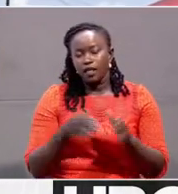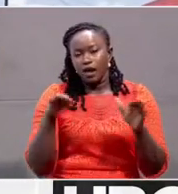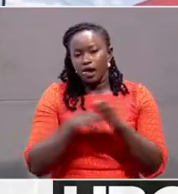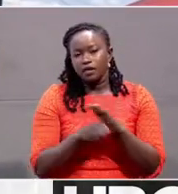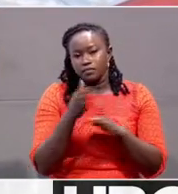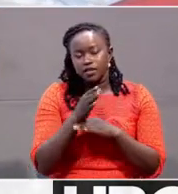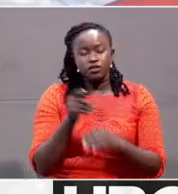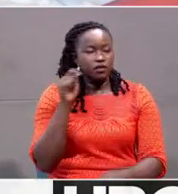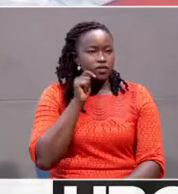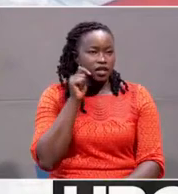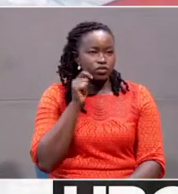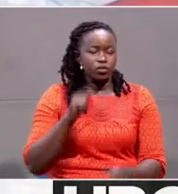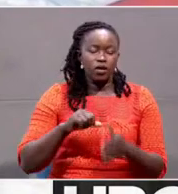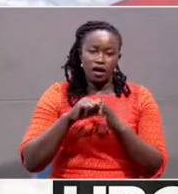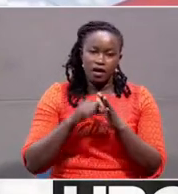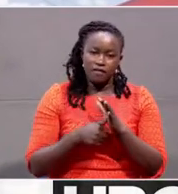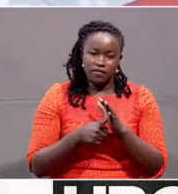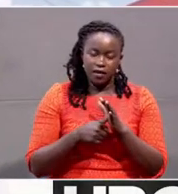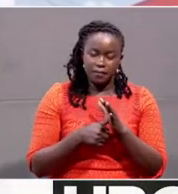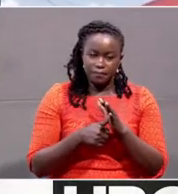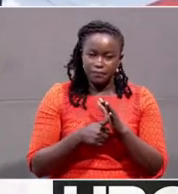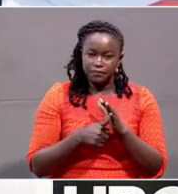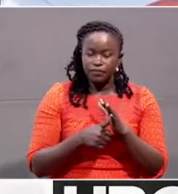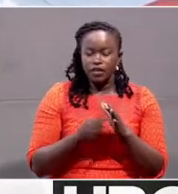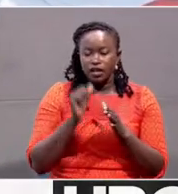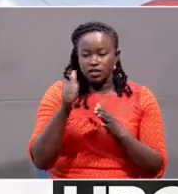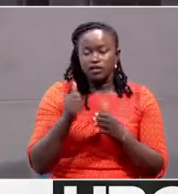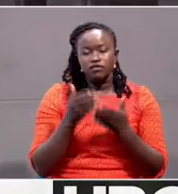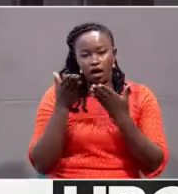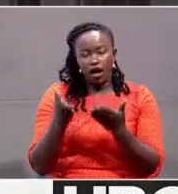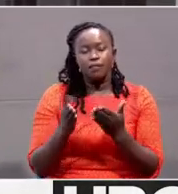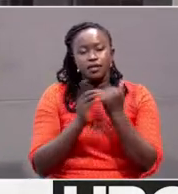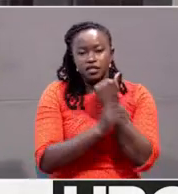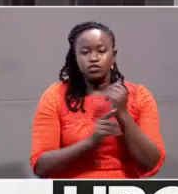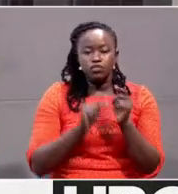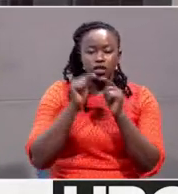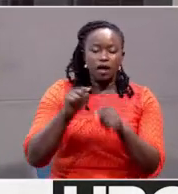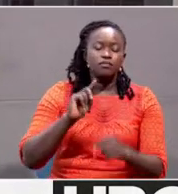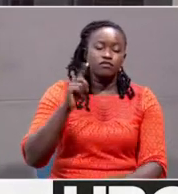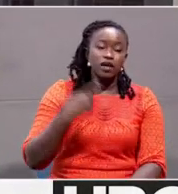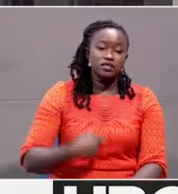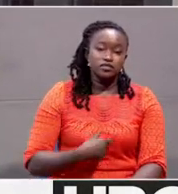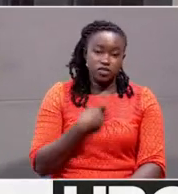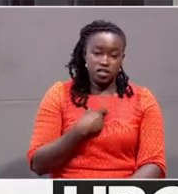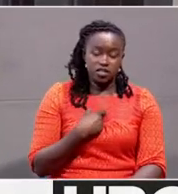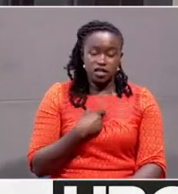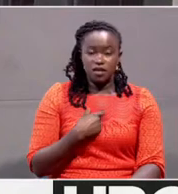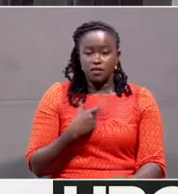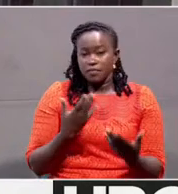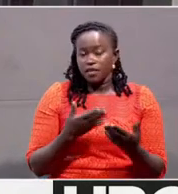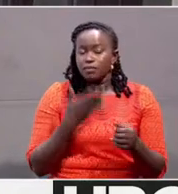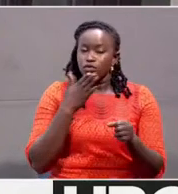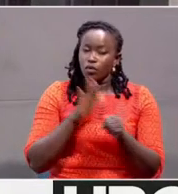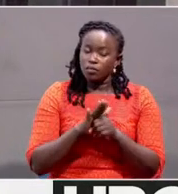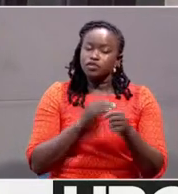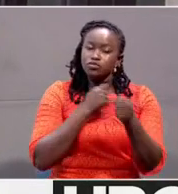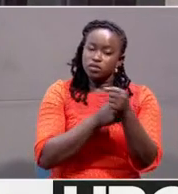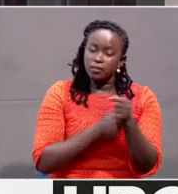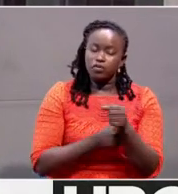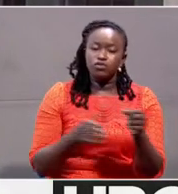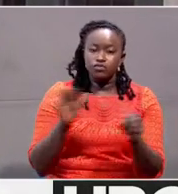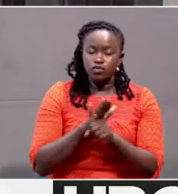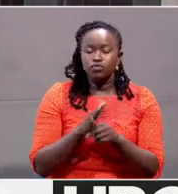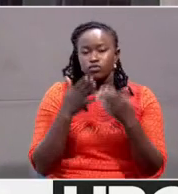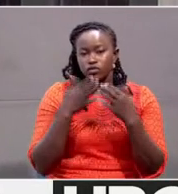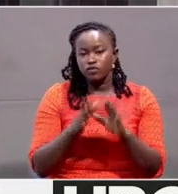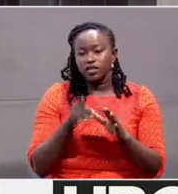Teso Affairs, Dr. Kenneth Ongalo Obote, who was in the district for his maiden tour, committed his total support towards the